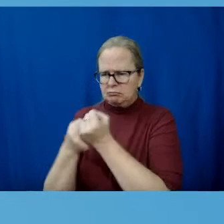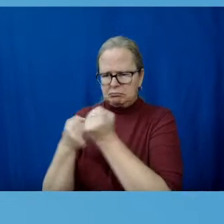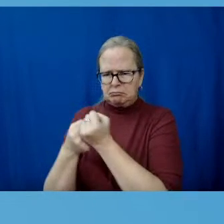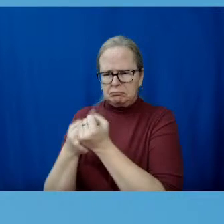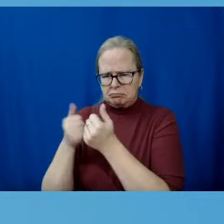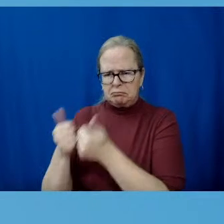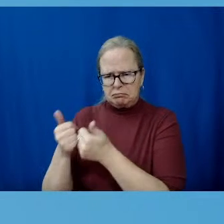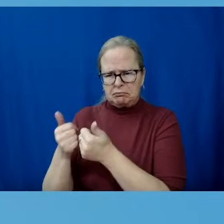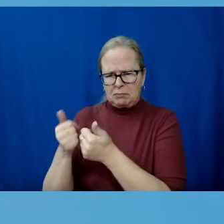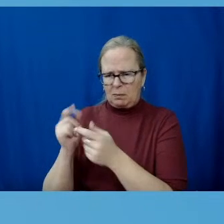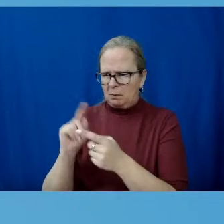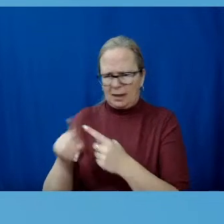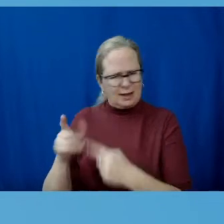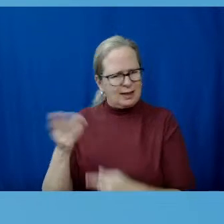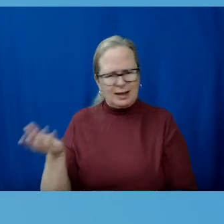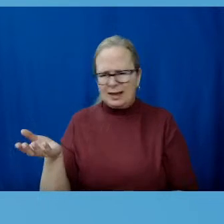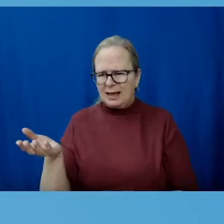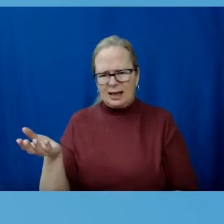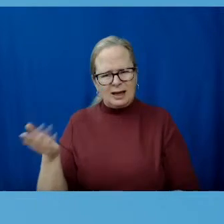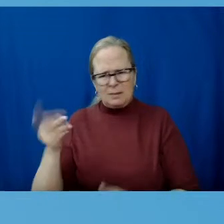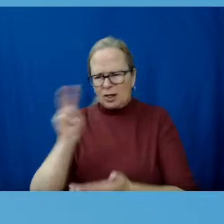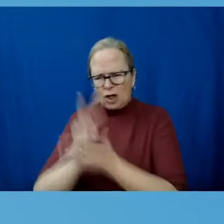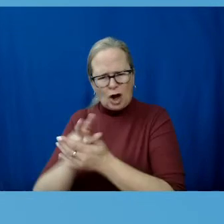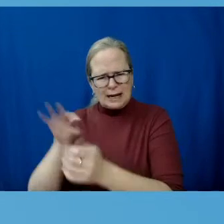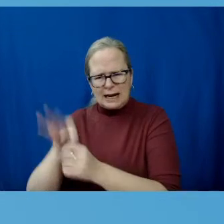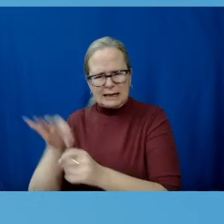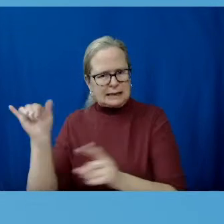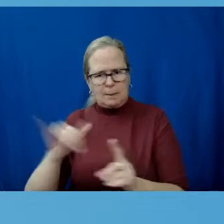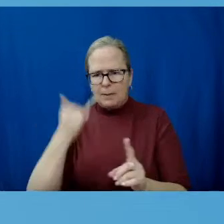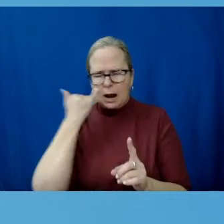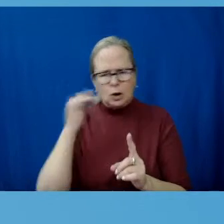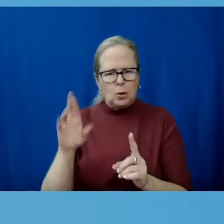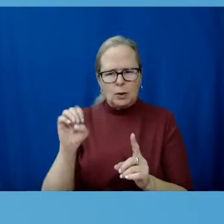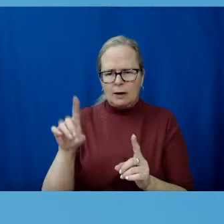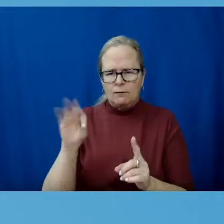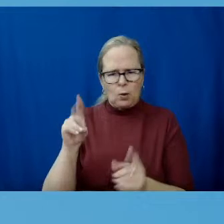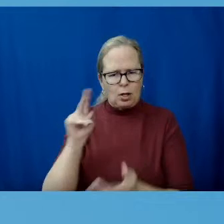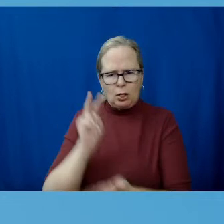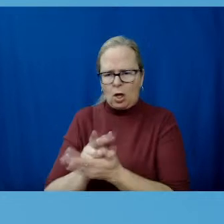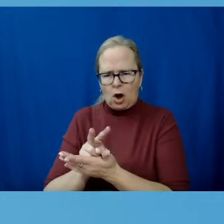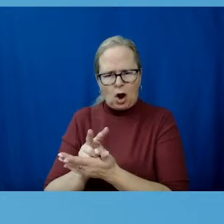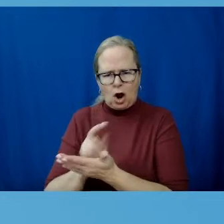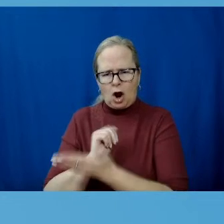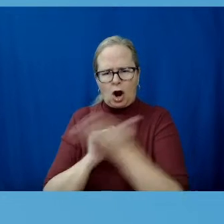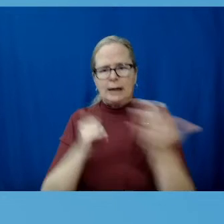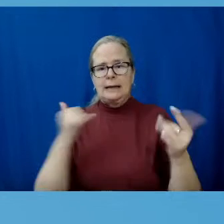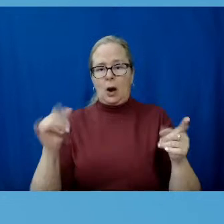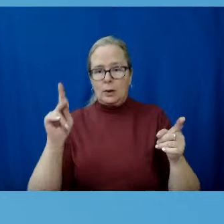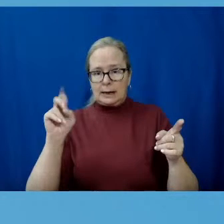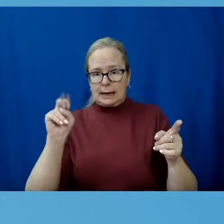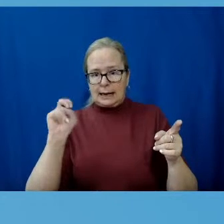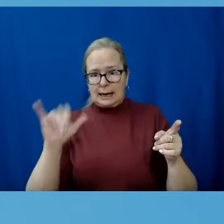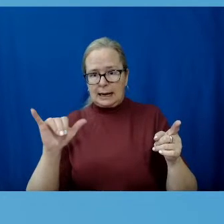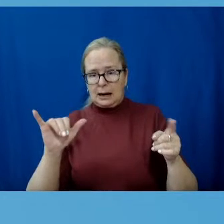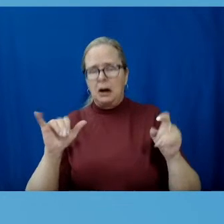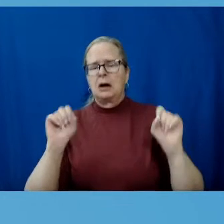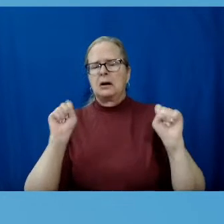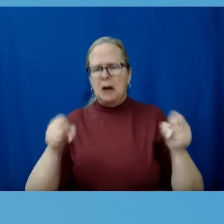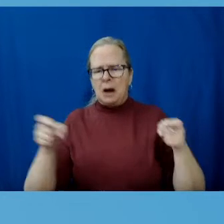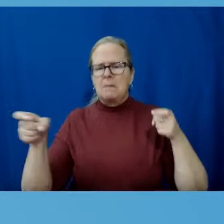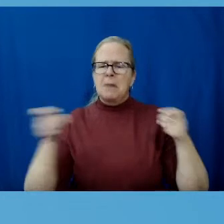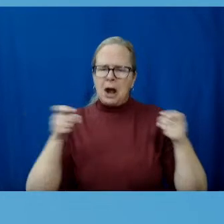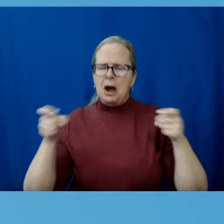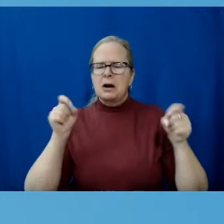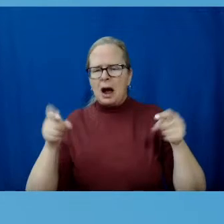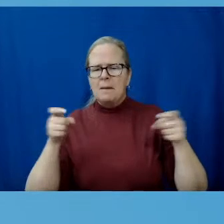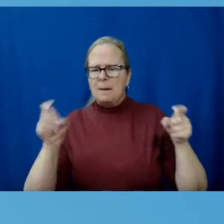review, this can be easily stage managed. I talked to some members, Richard Gottfried, MLA from Calgary Fish Creek, his riding association is pushing